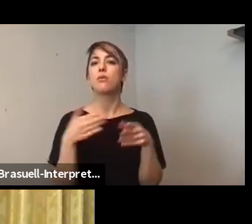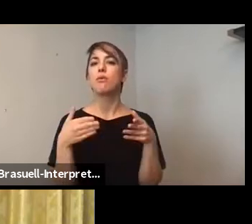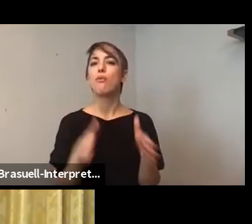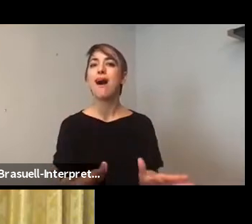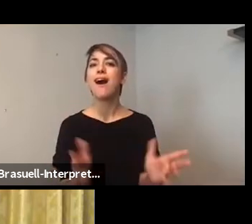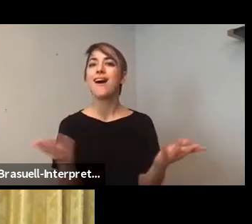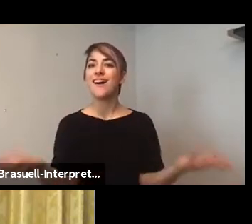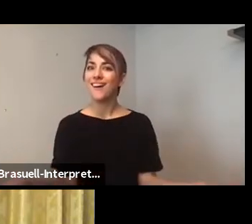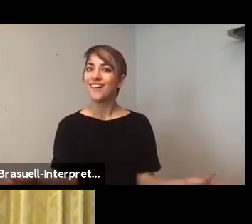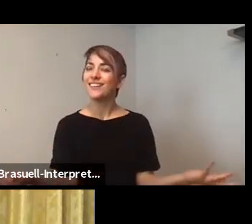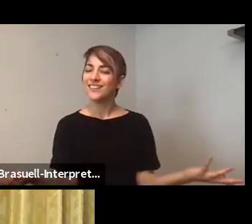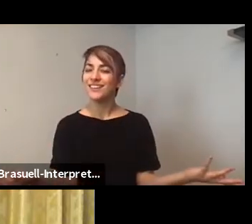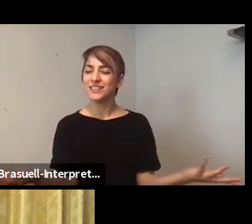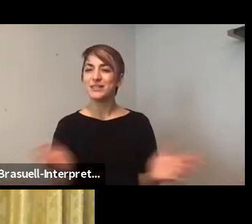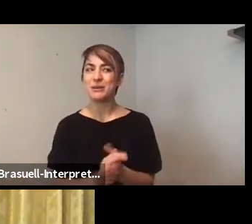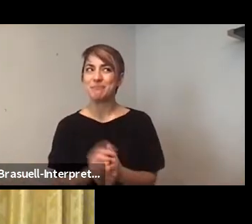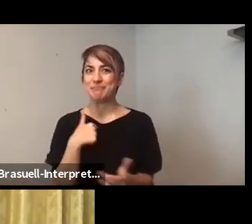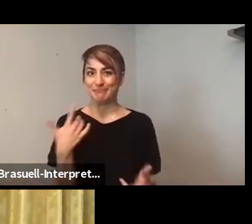then